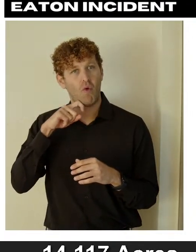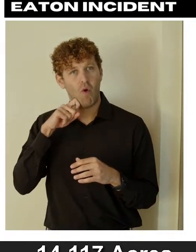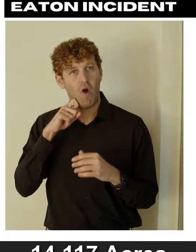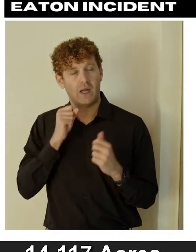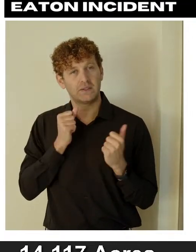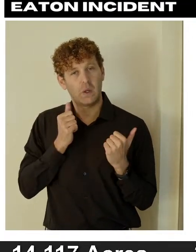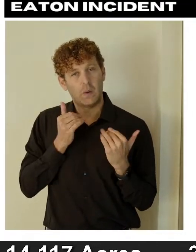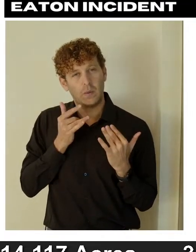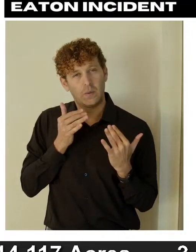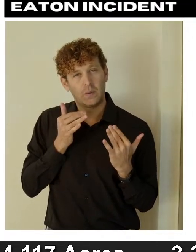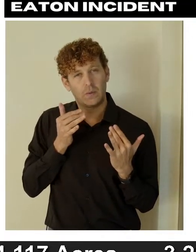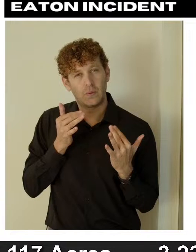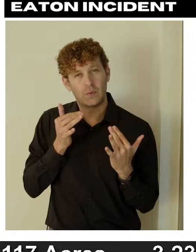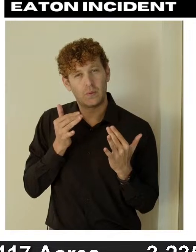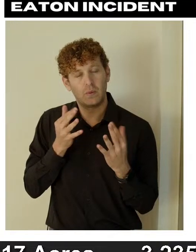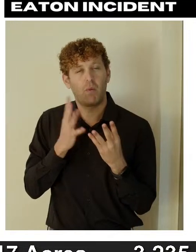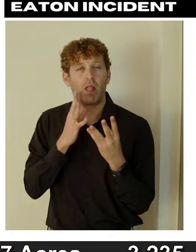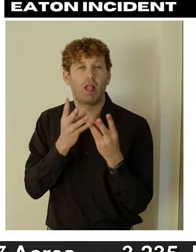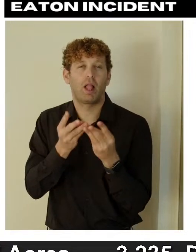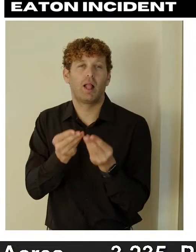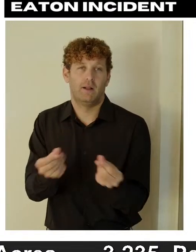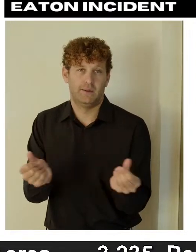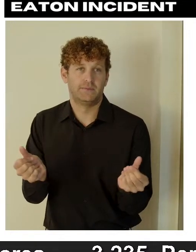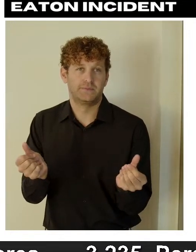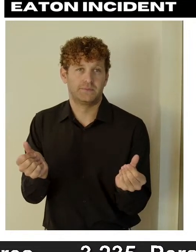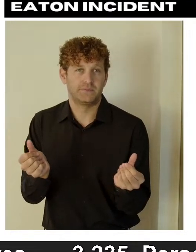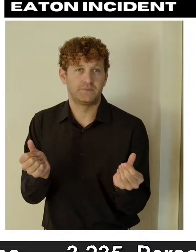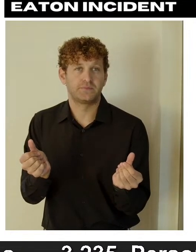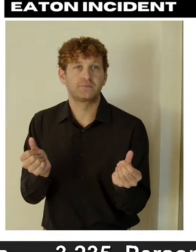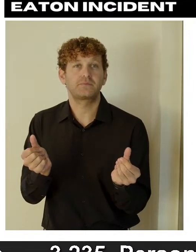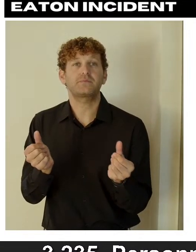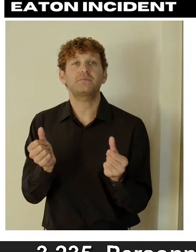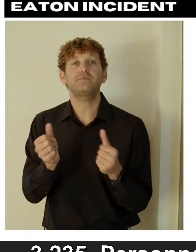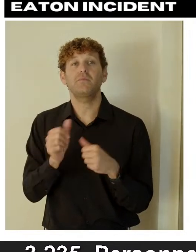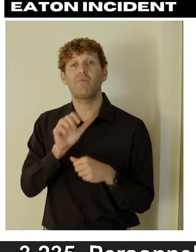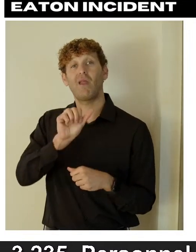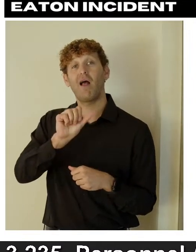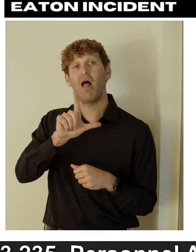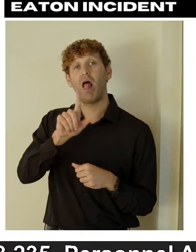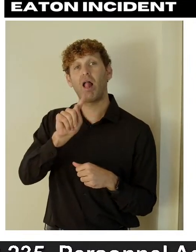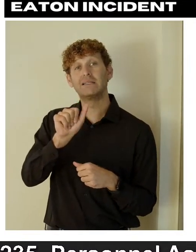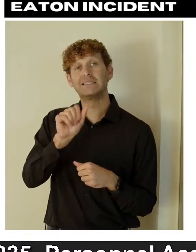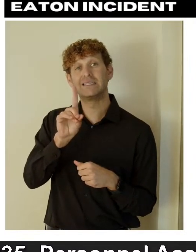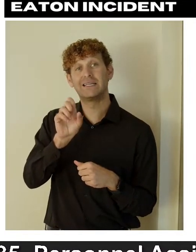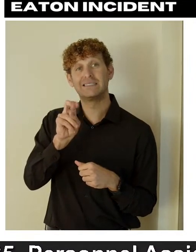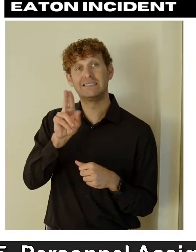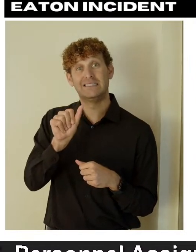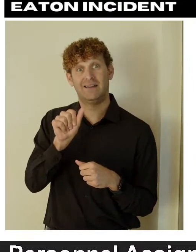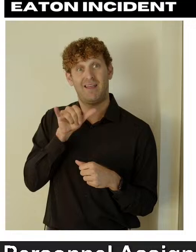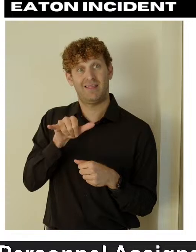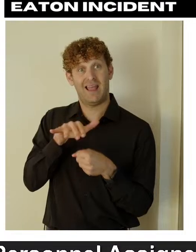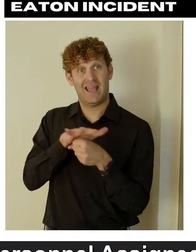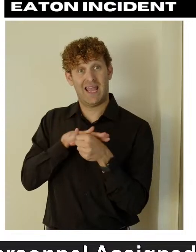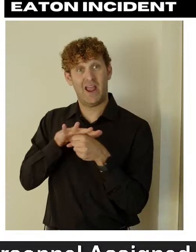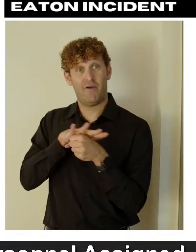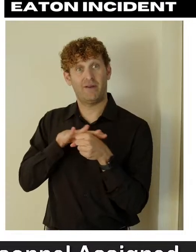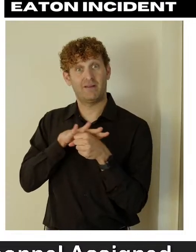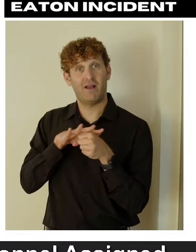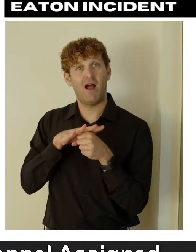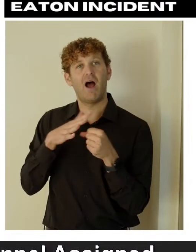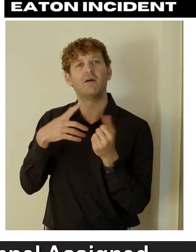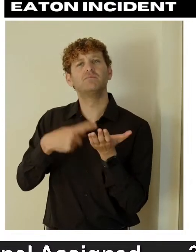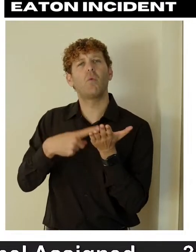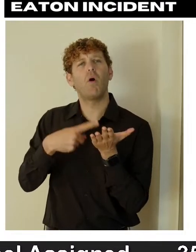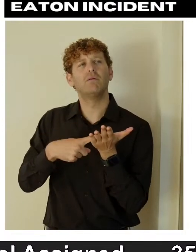out. Specifically in Altadena, one of the things I want to talk to you about, and I mentioned it yesterday, I'll reinforce it again